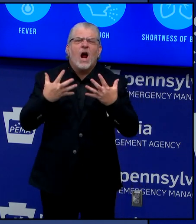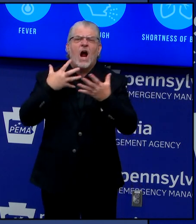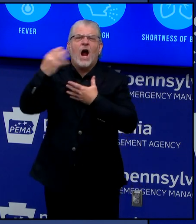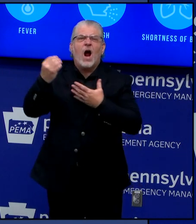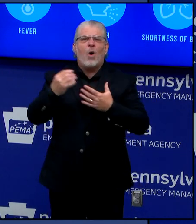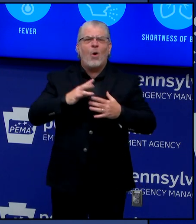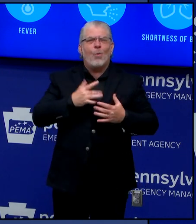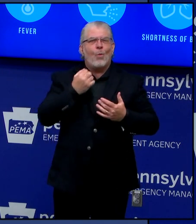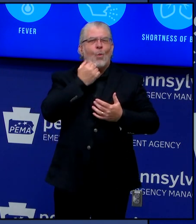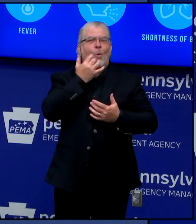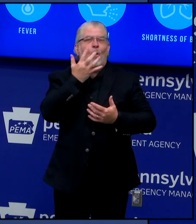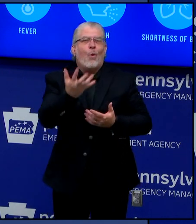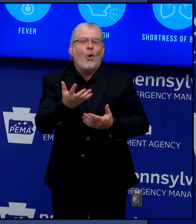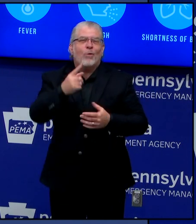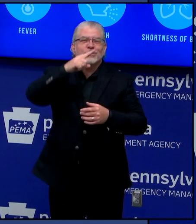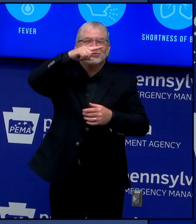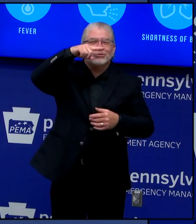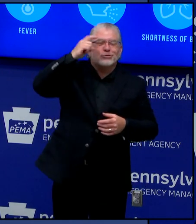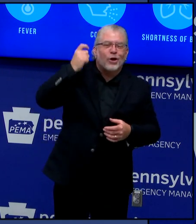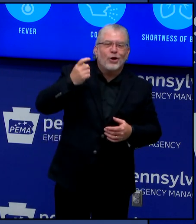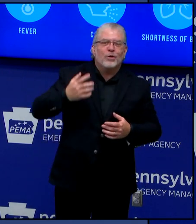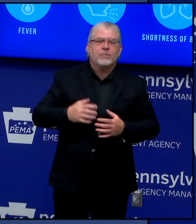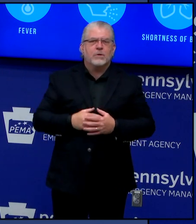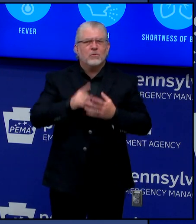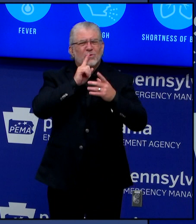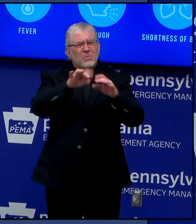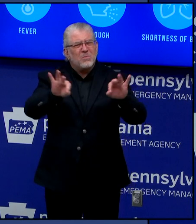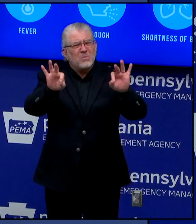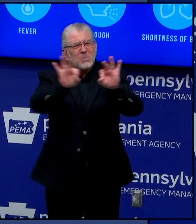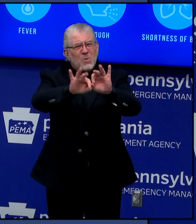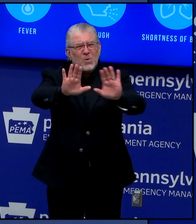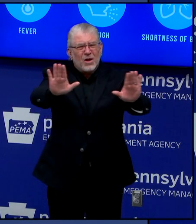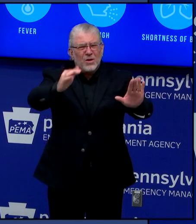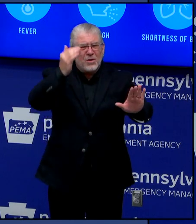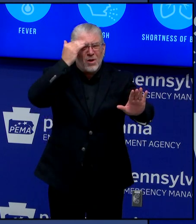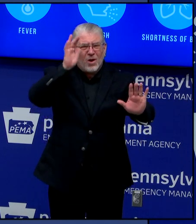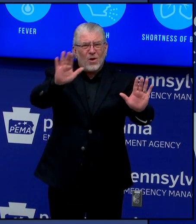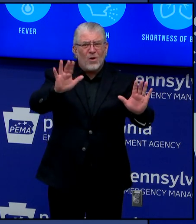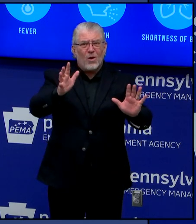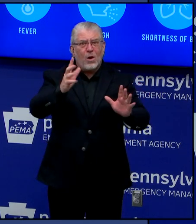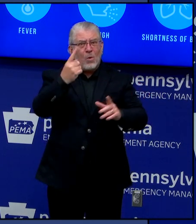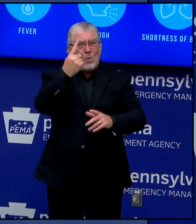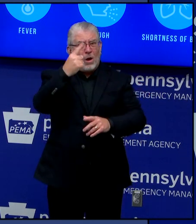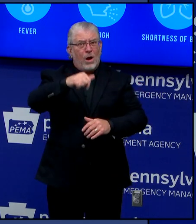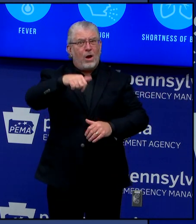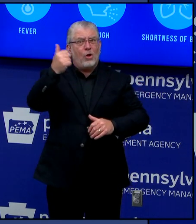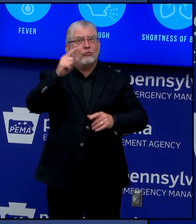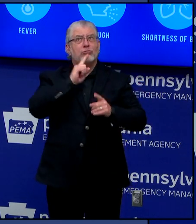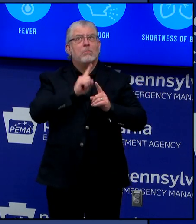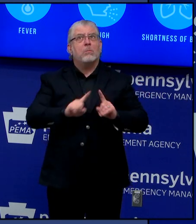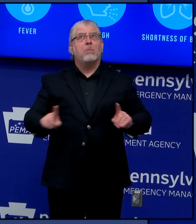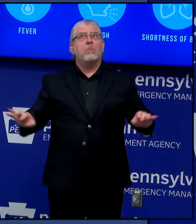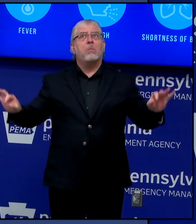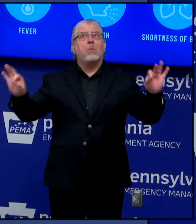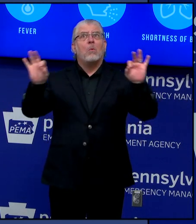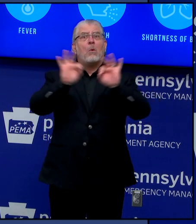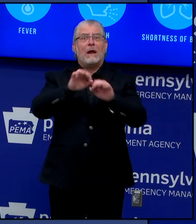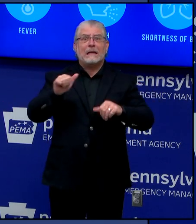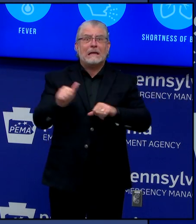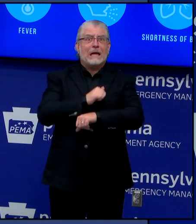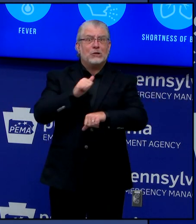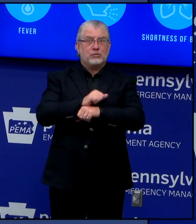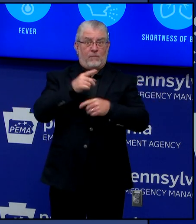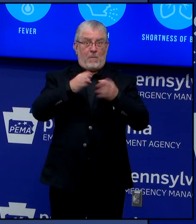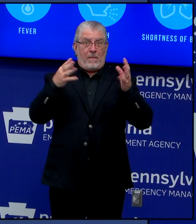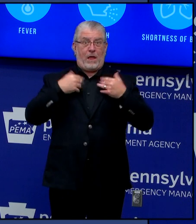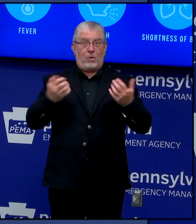all Pennsylvanians of another public health threat that can affect people of all ages, and that's Lyme disease.